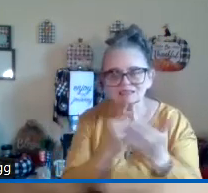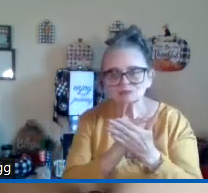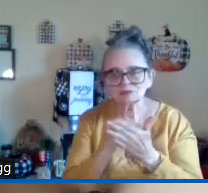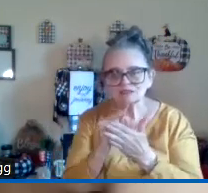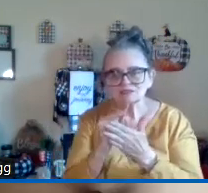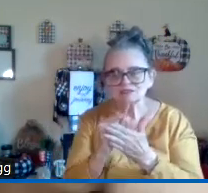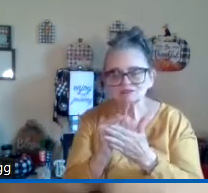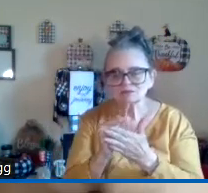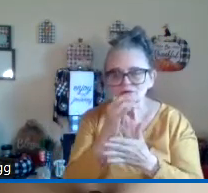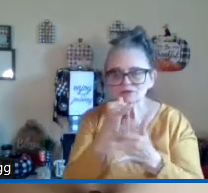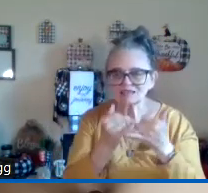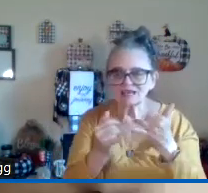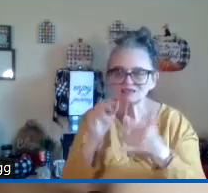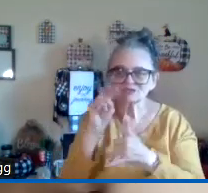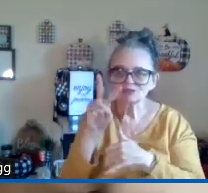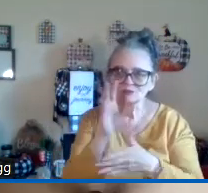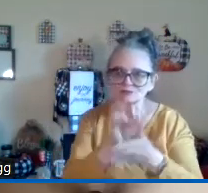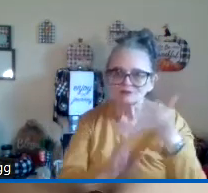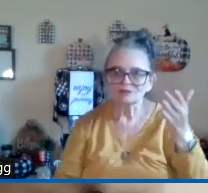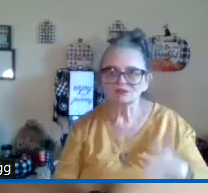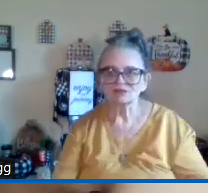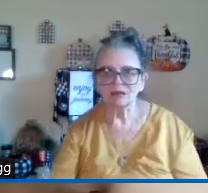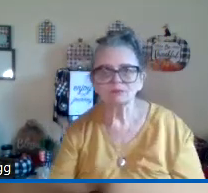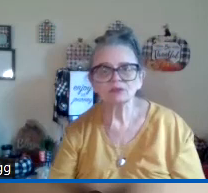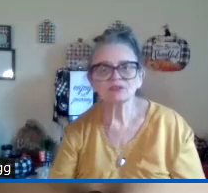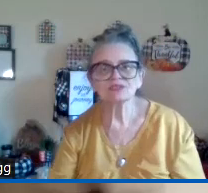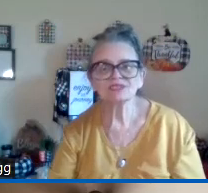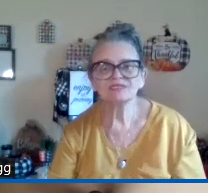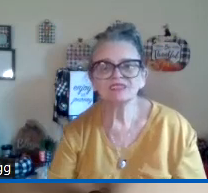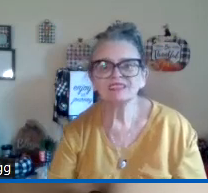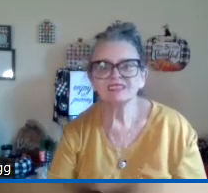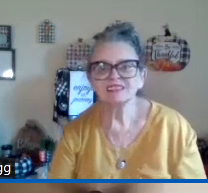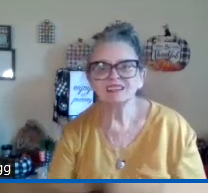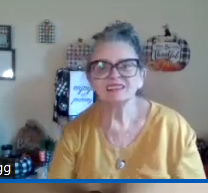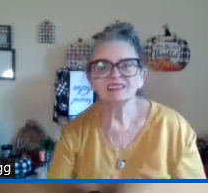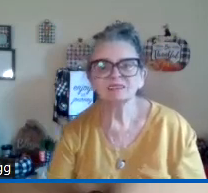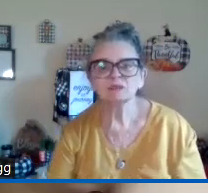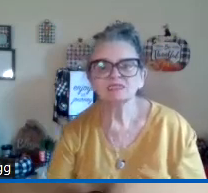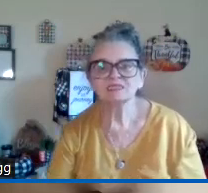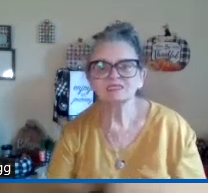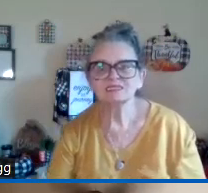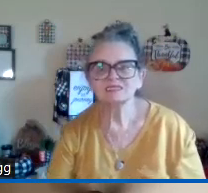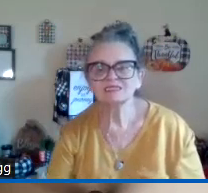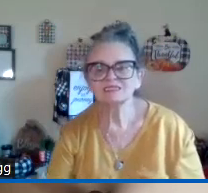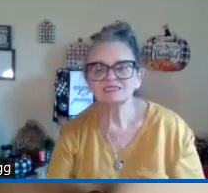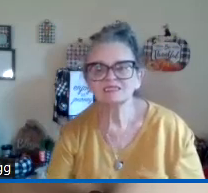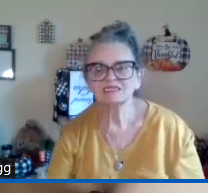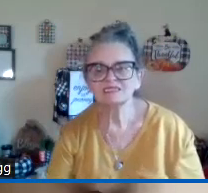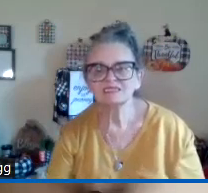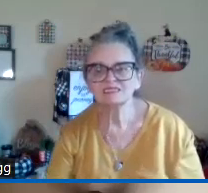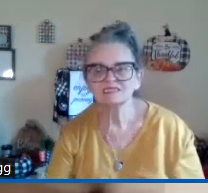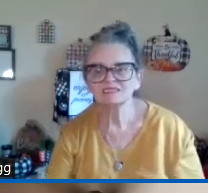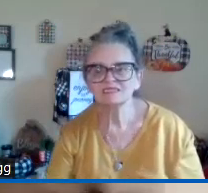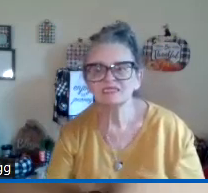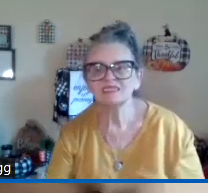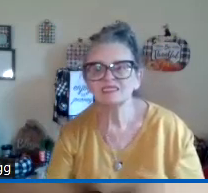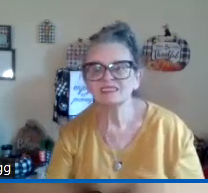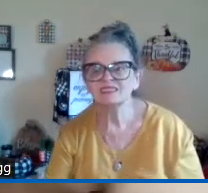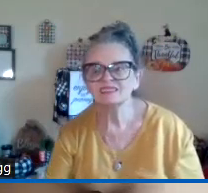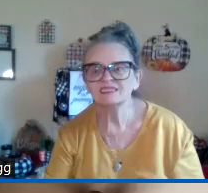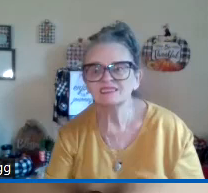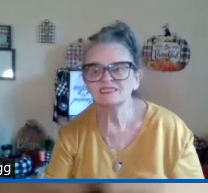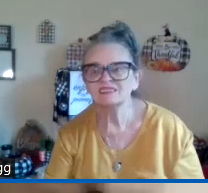now. They steal from the poor. They use the poor people. They start fires.